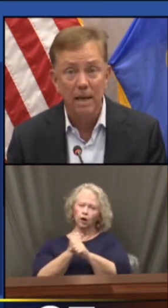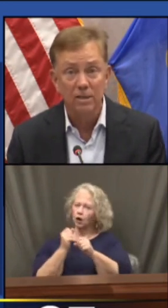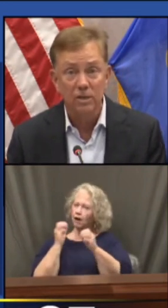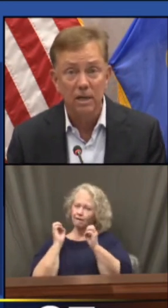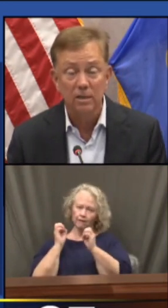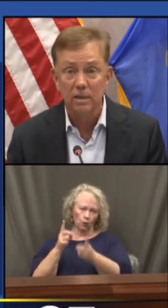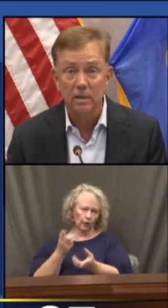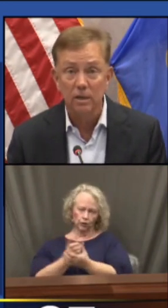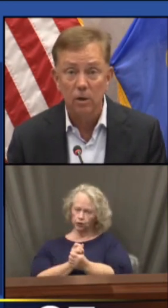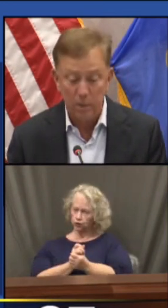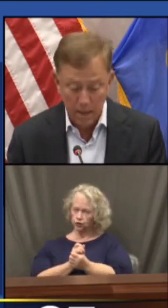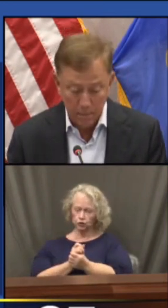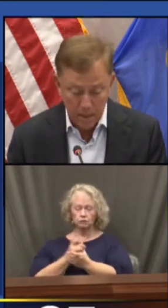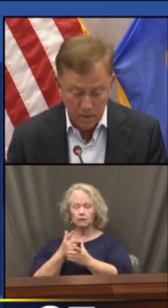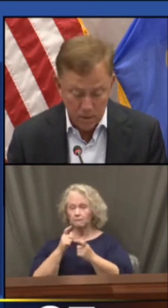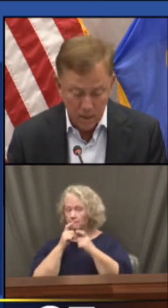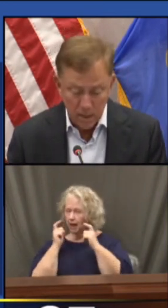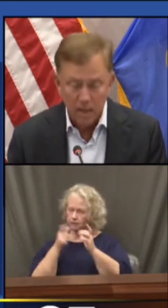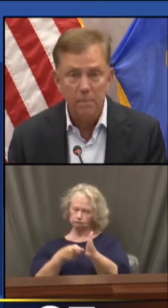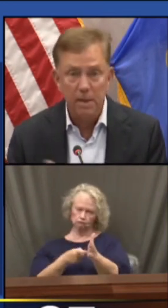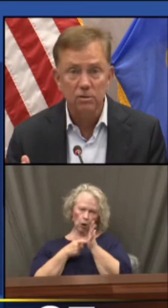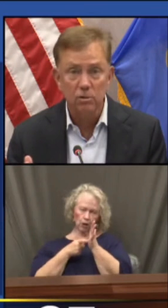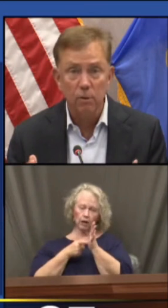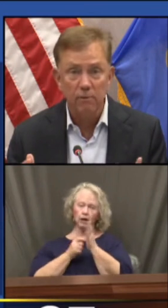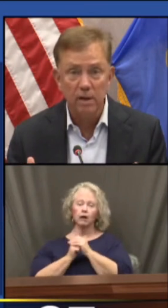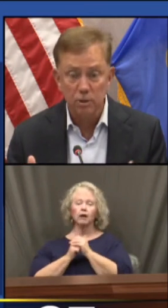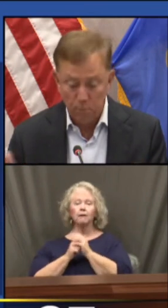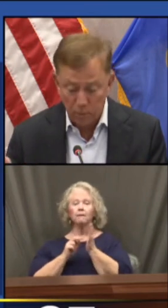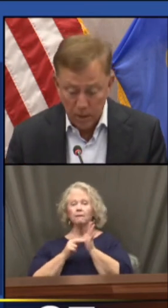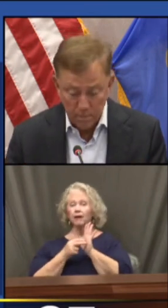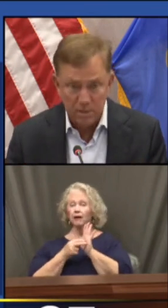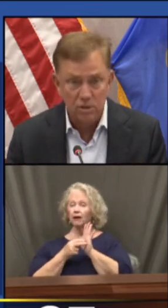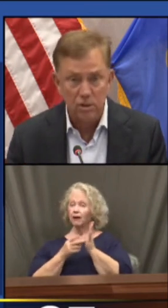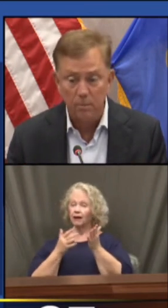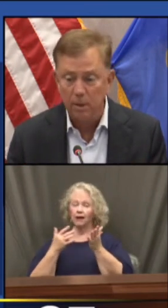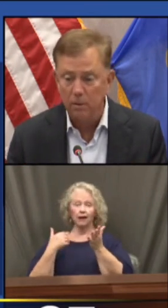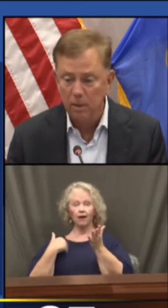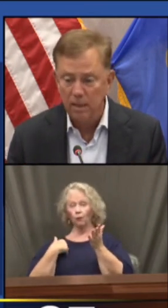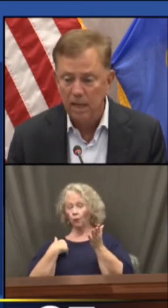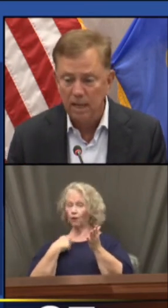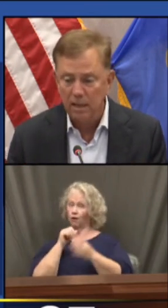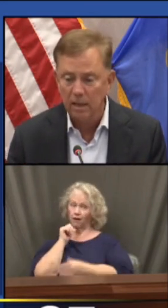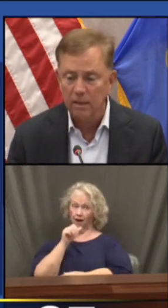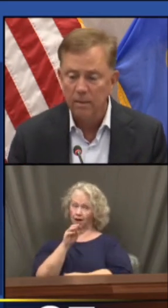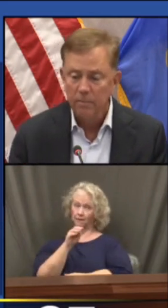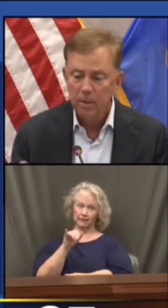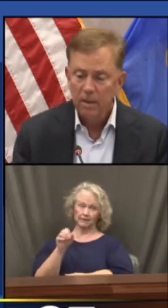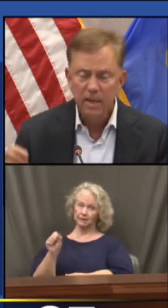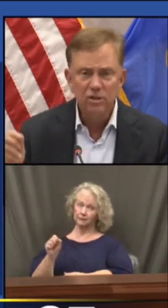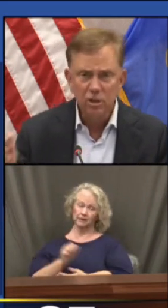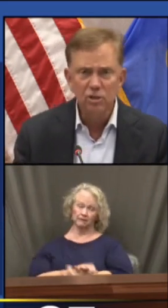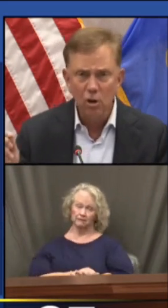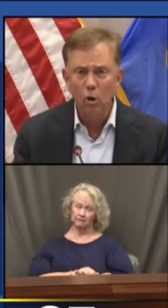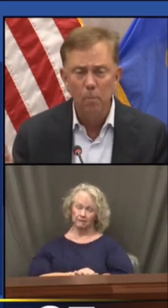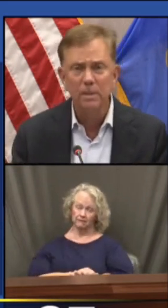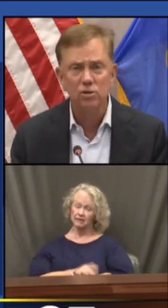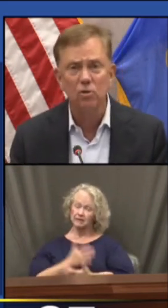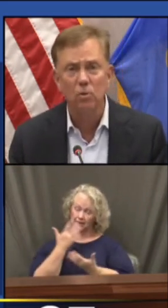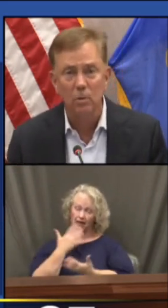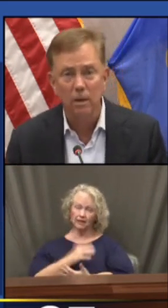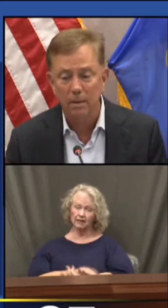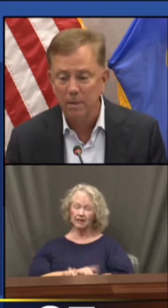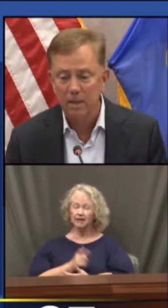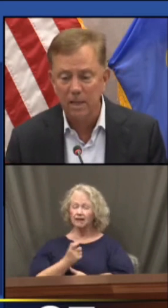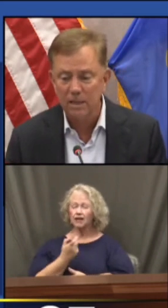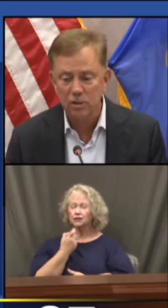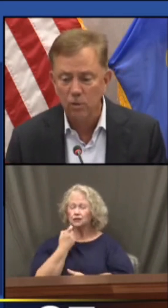that mask. And you know what that means? That means, no offense, but we're not Mississippi. Look at that headline. They just opened